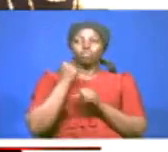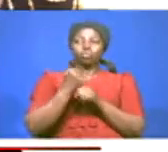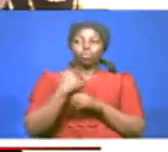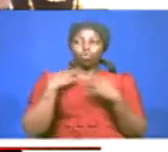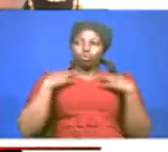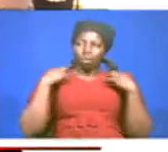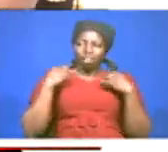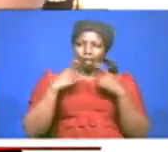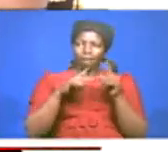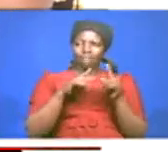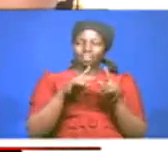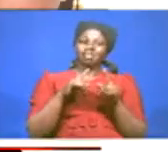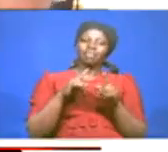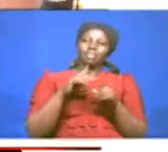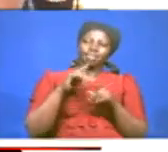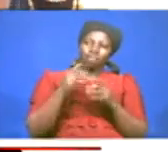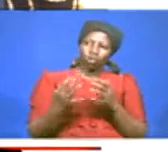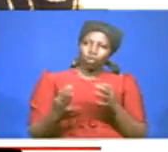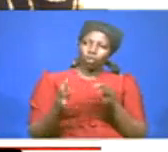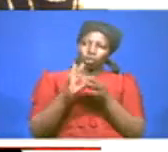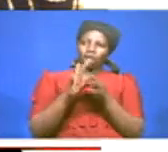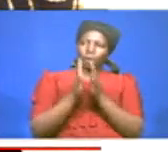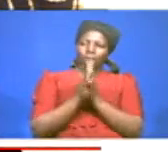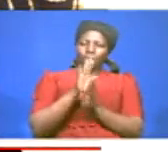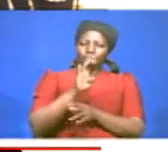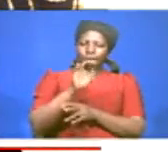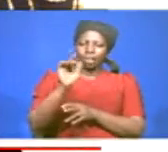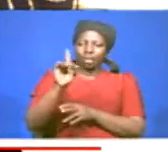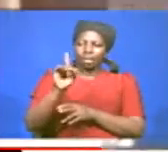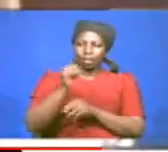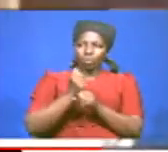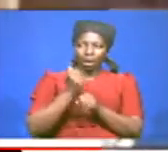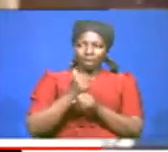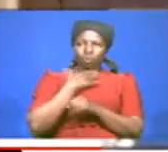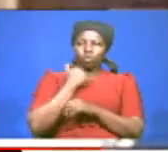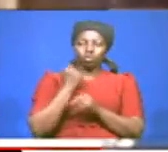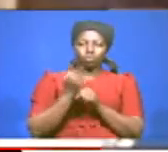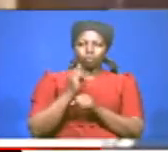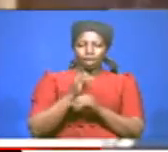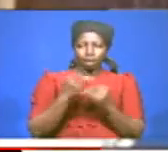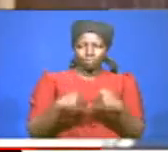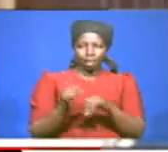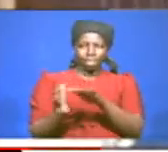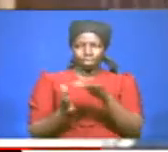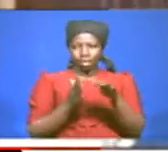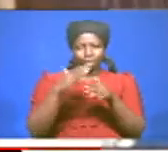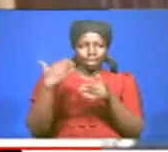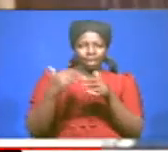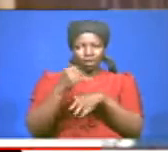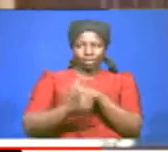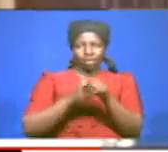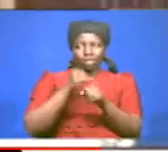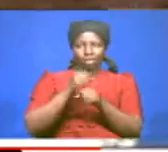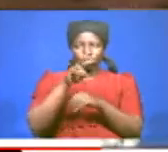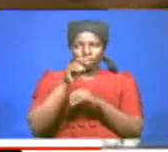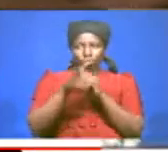incorporated with beadwork. So that's something we're looking to try and sort of grow into. We end the year 2022 highlights with a